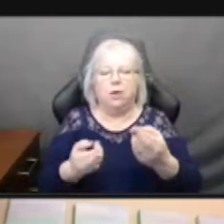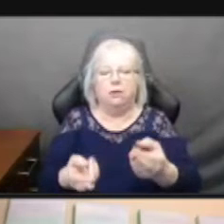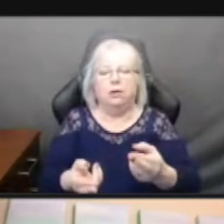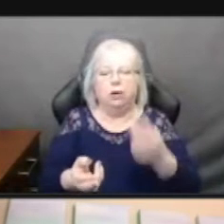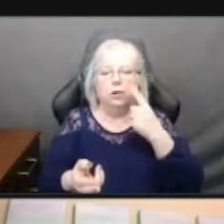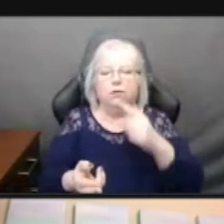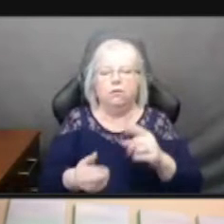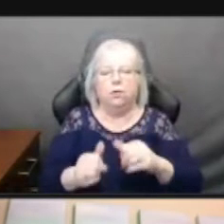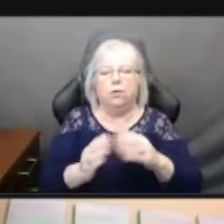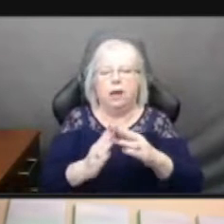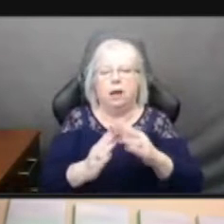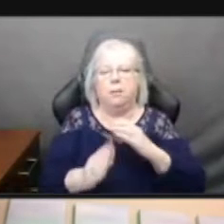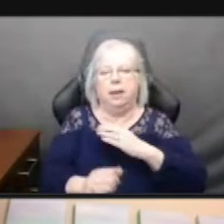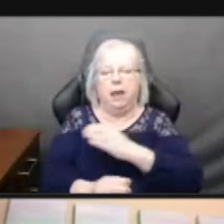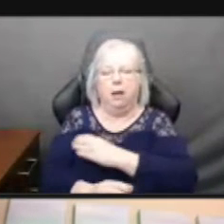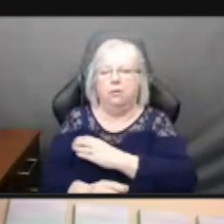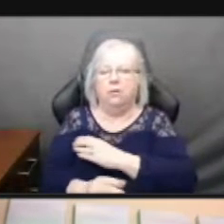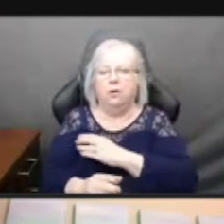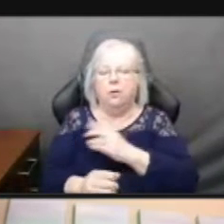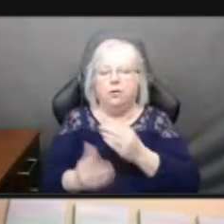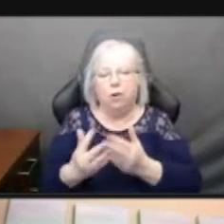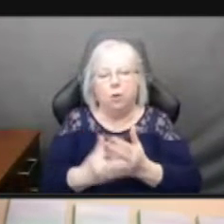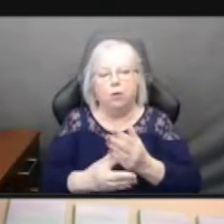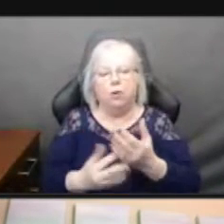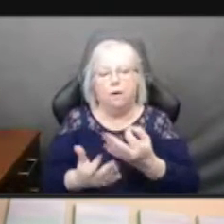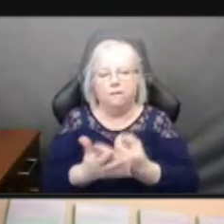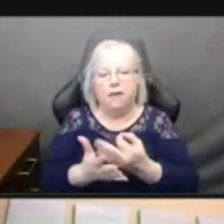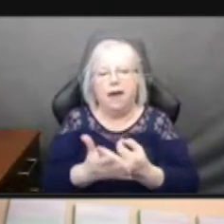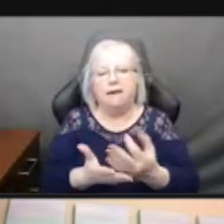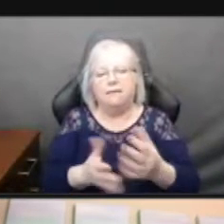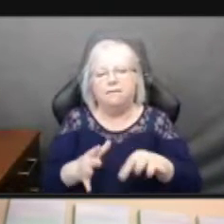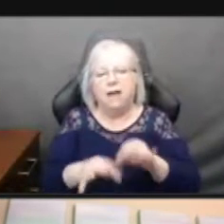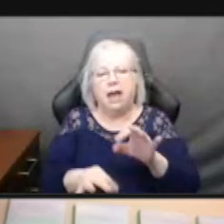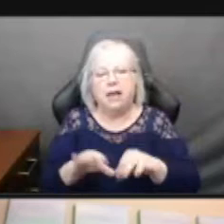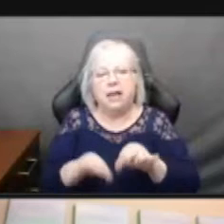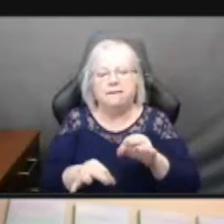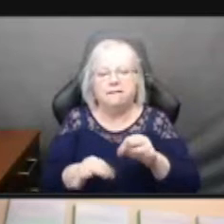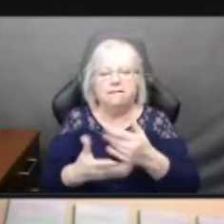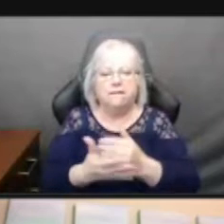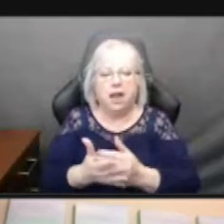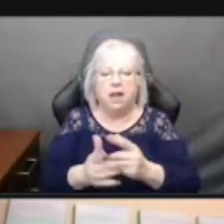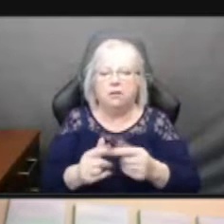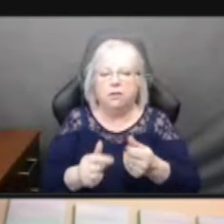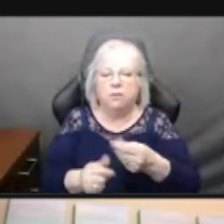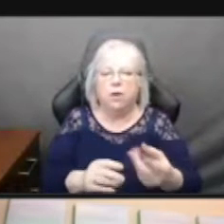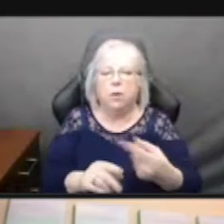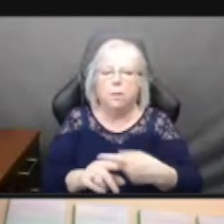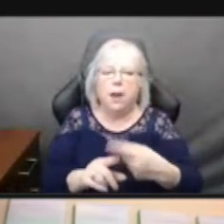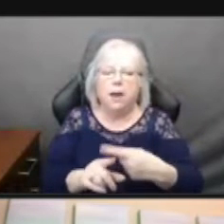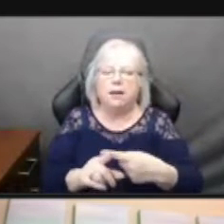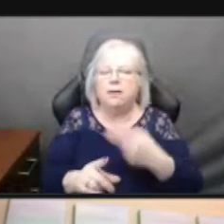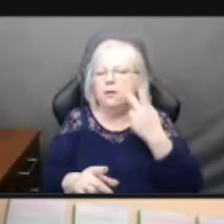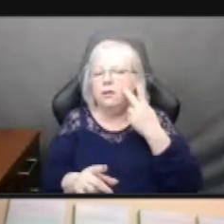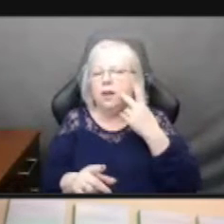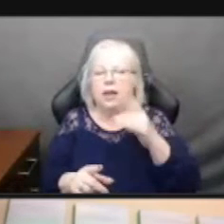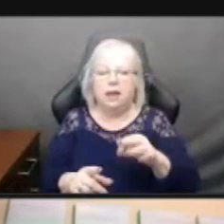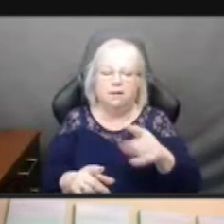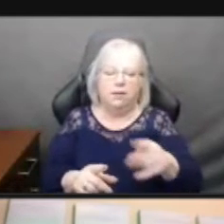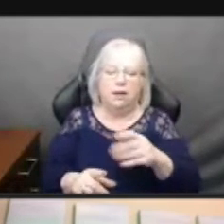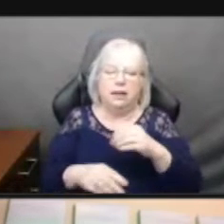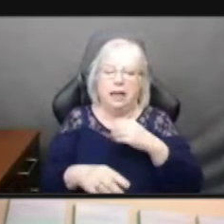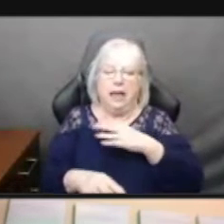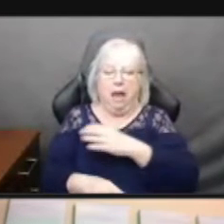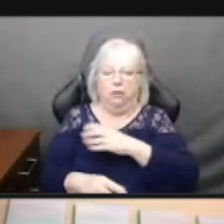to go through a fact-finding phase of a few months to decide whether or not this council should be transitioned to a board